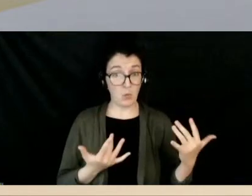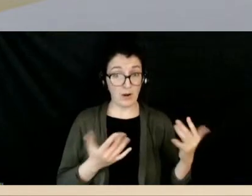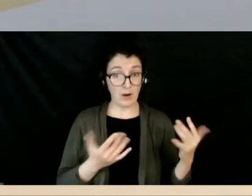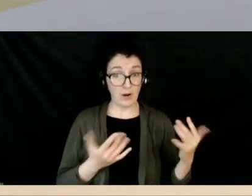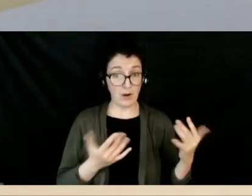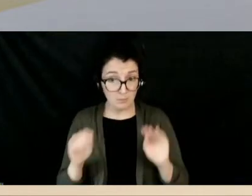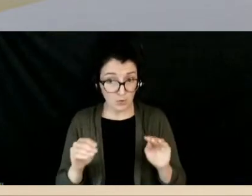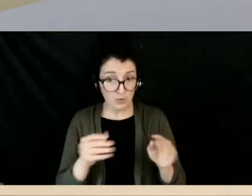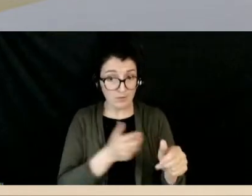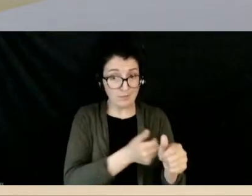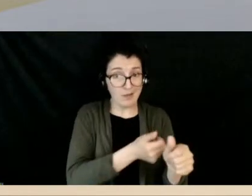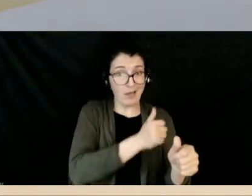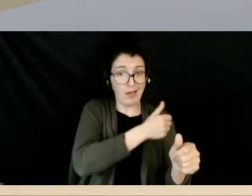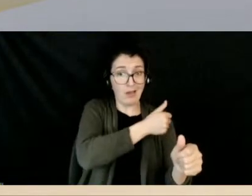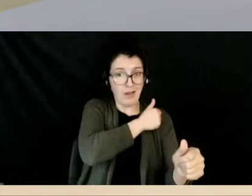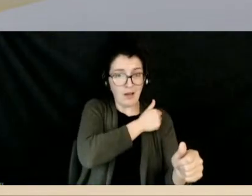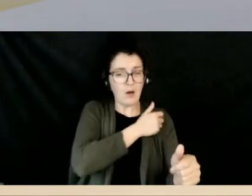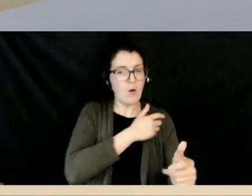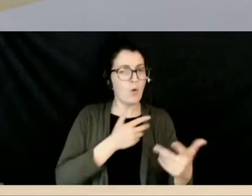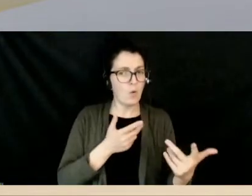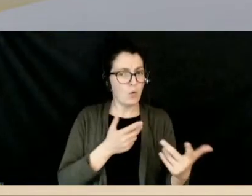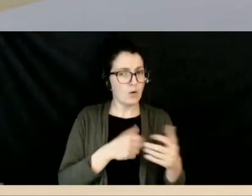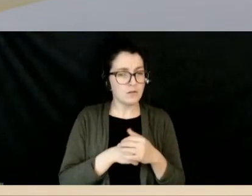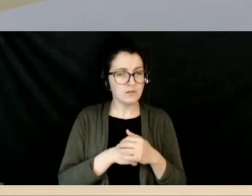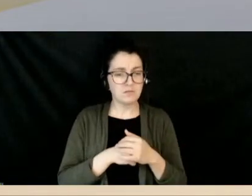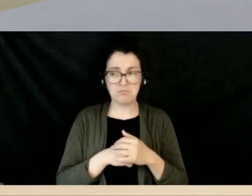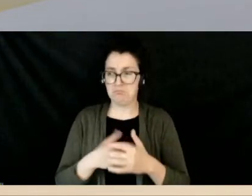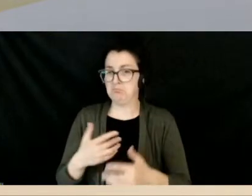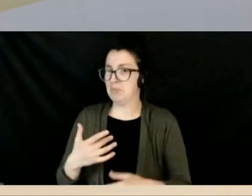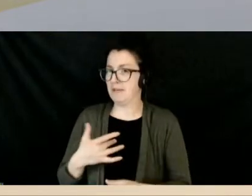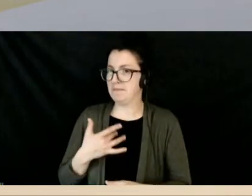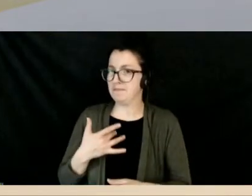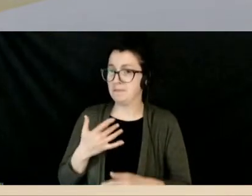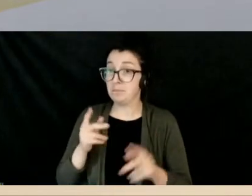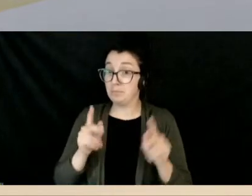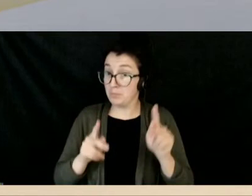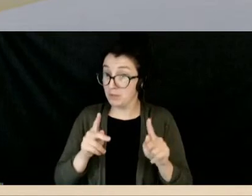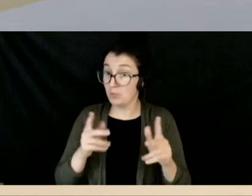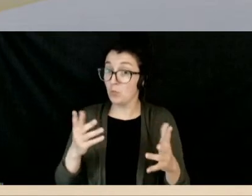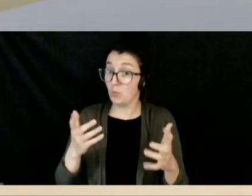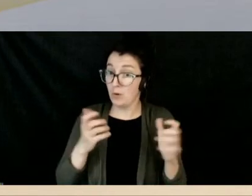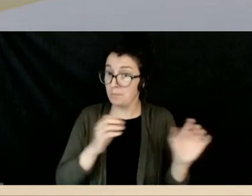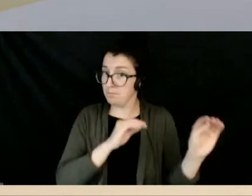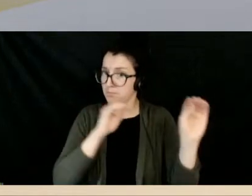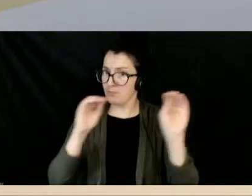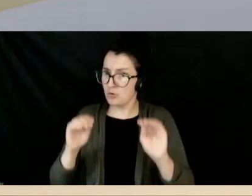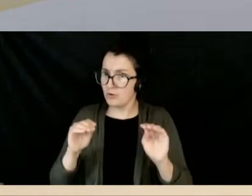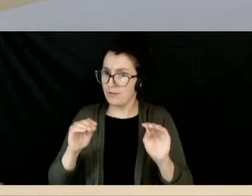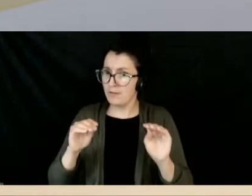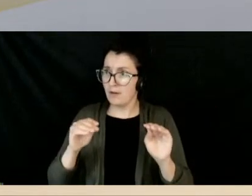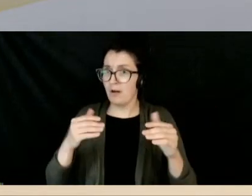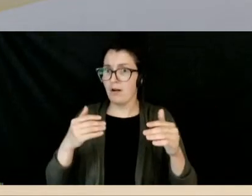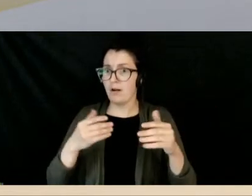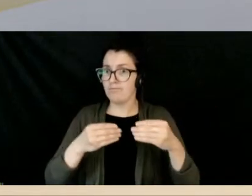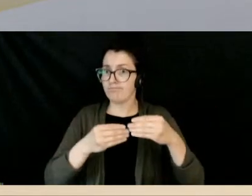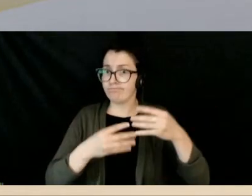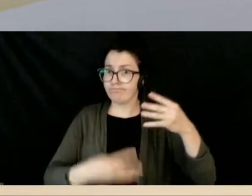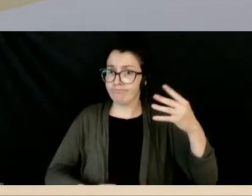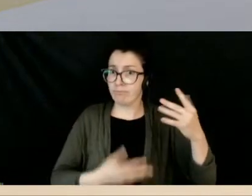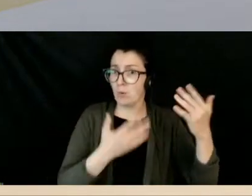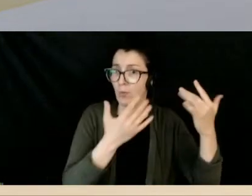I have not heard of any backlog of people in terms of relocating to the island. I've seen the numbers that started